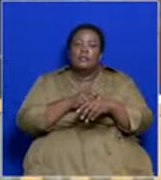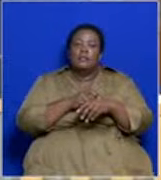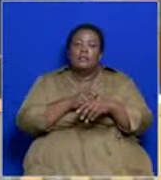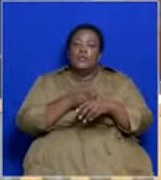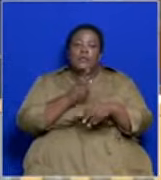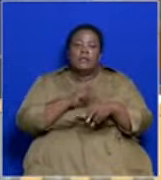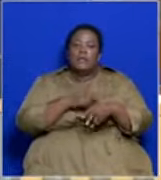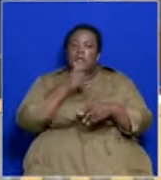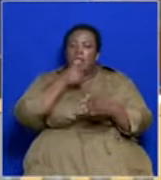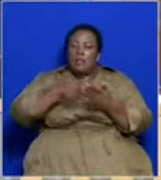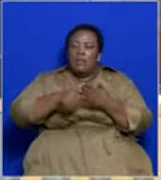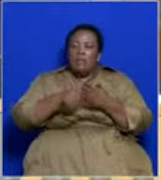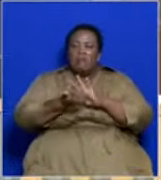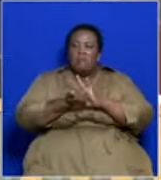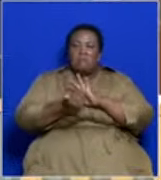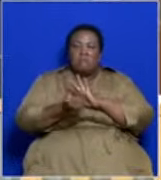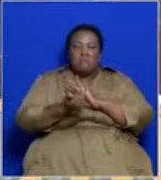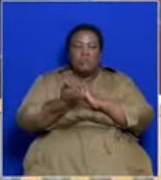if